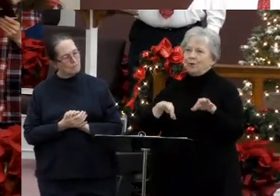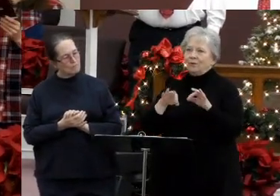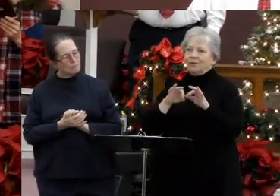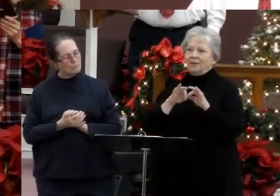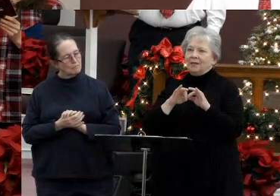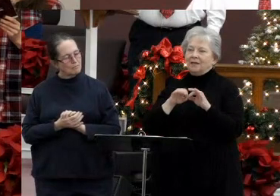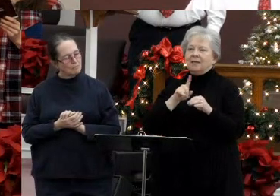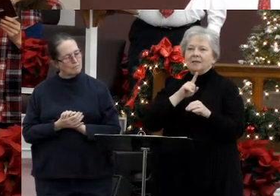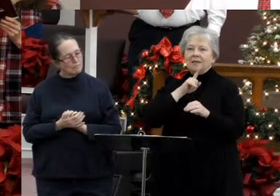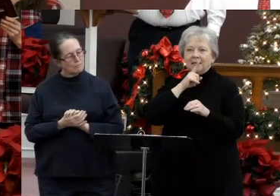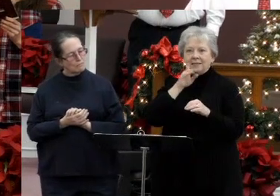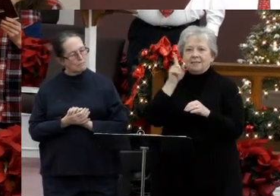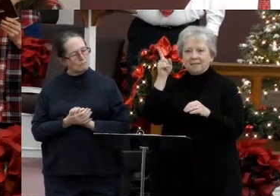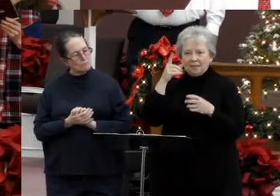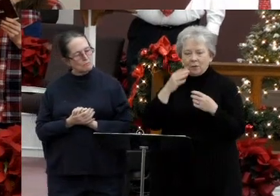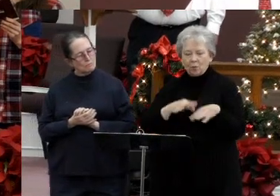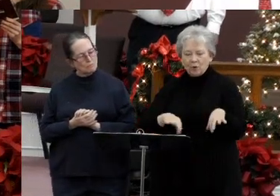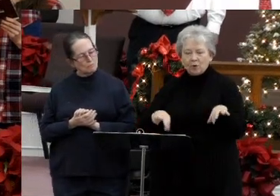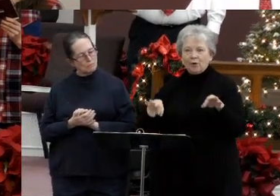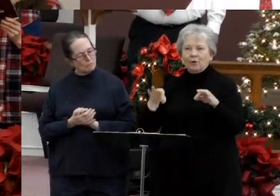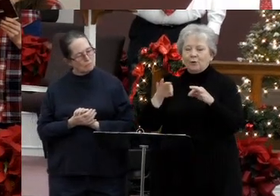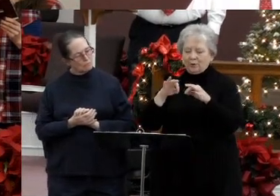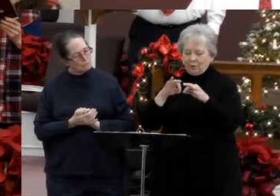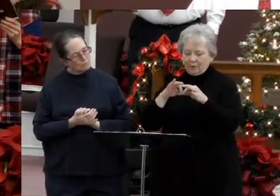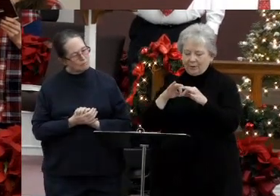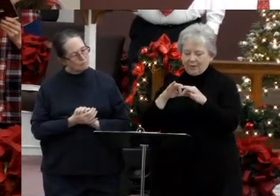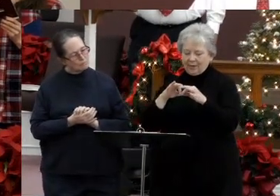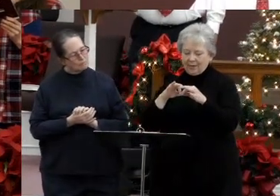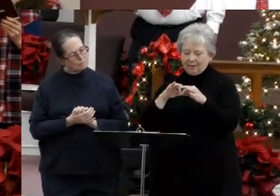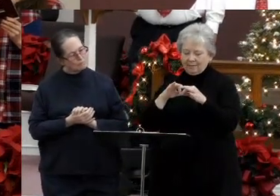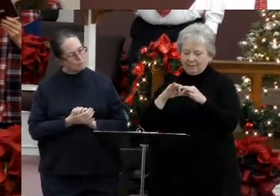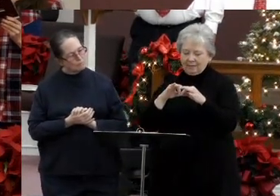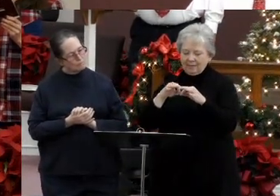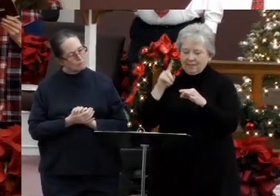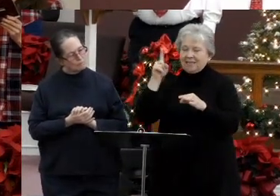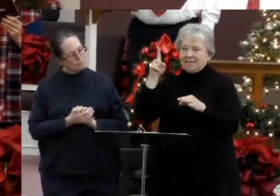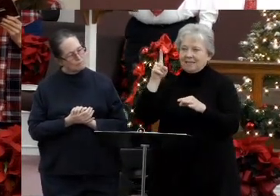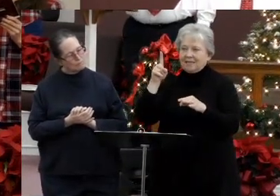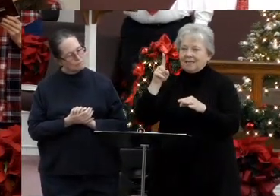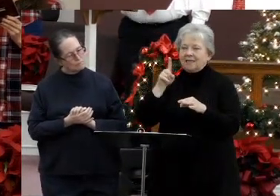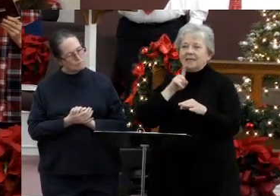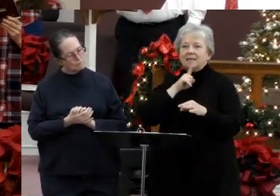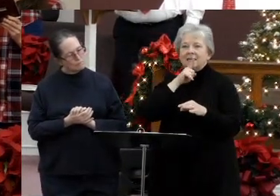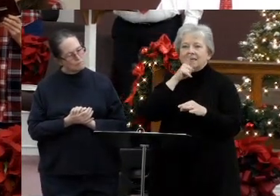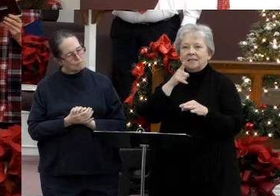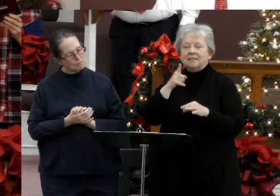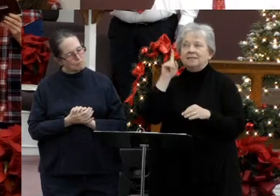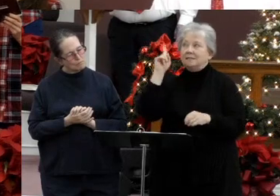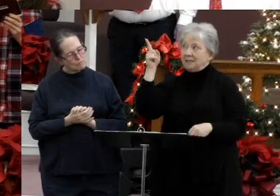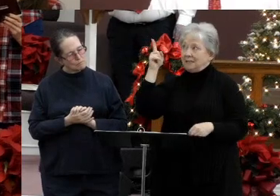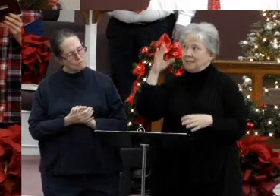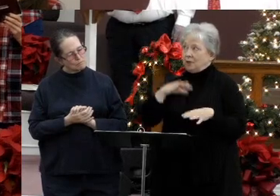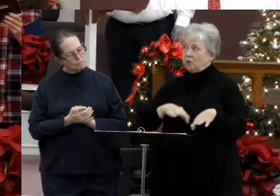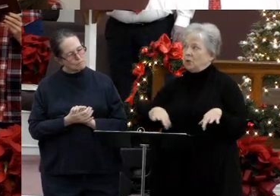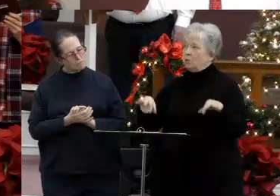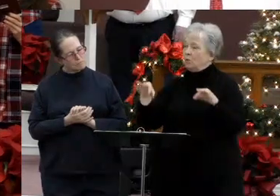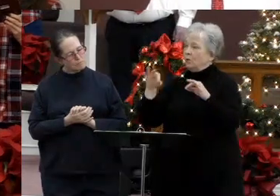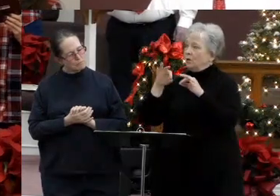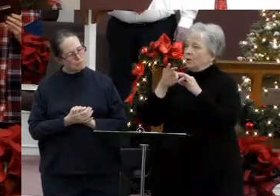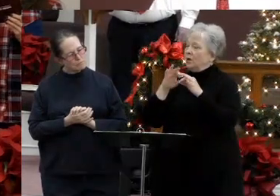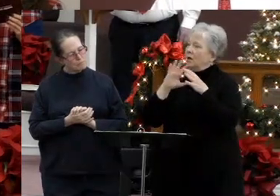worthy? Is he worthy? Is he worthy?